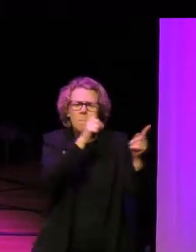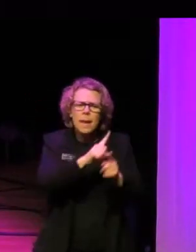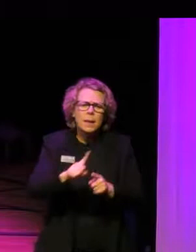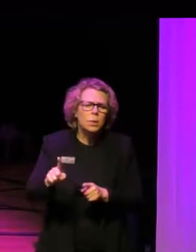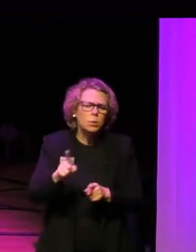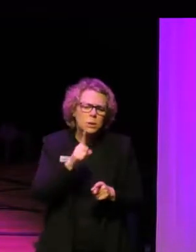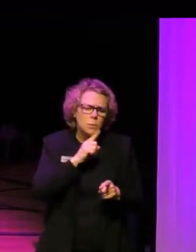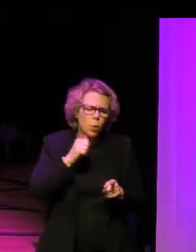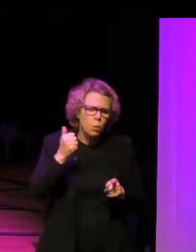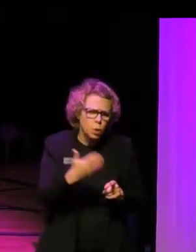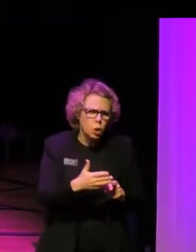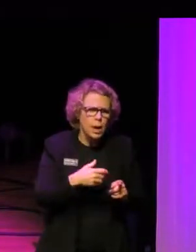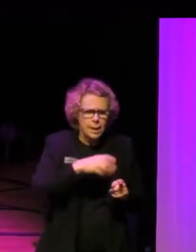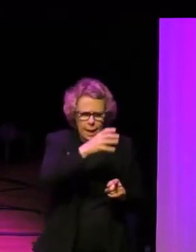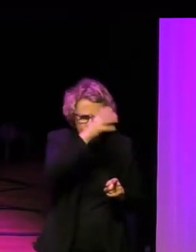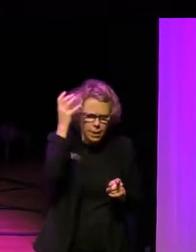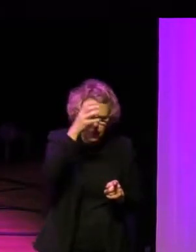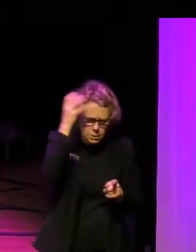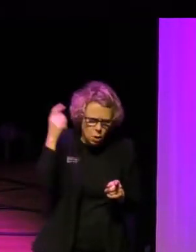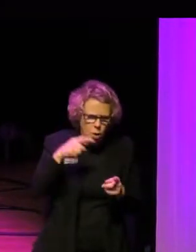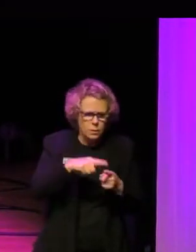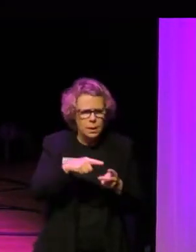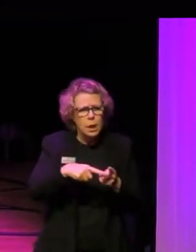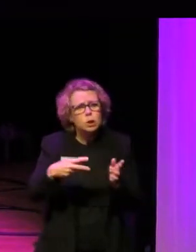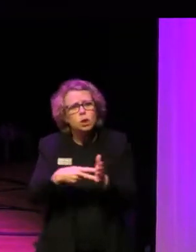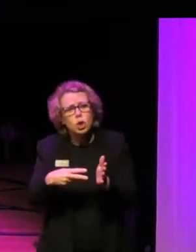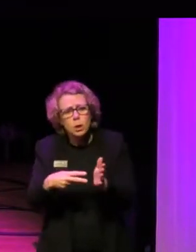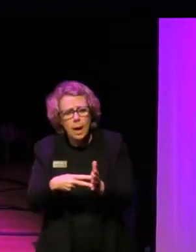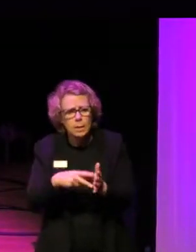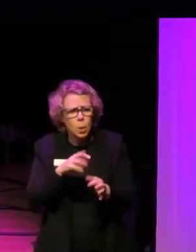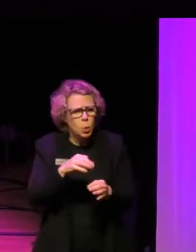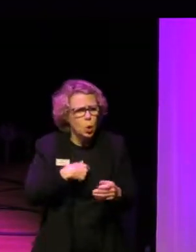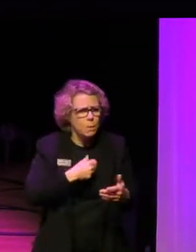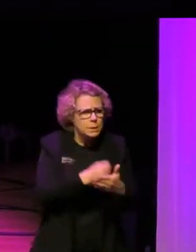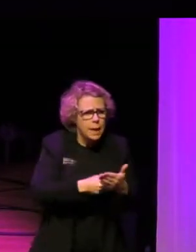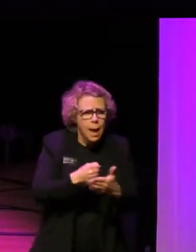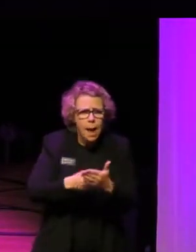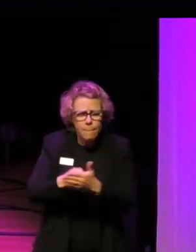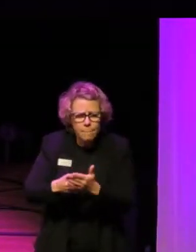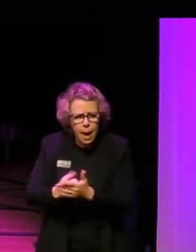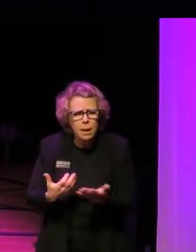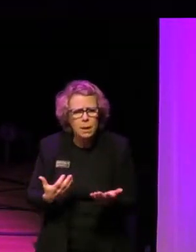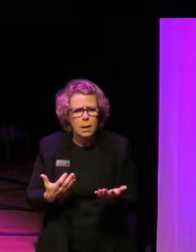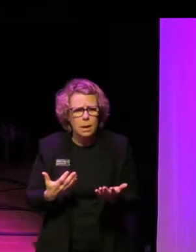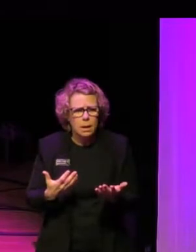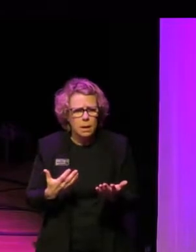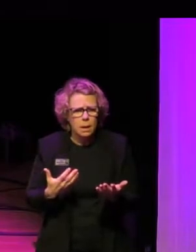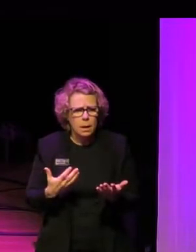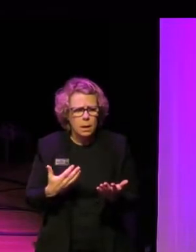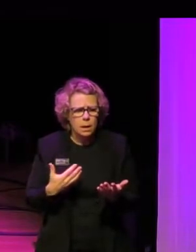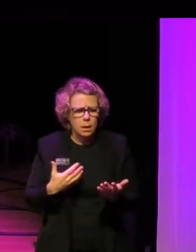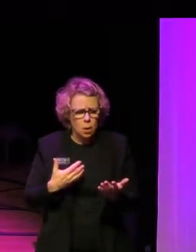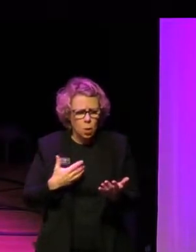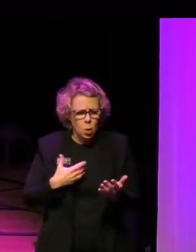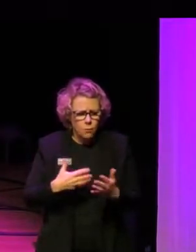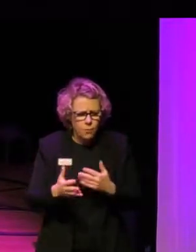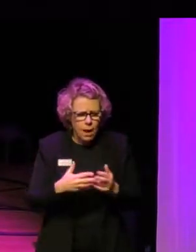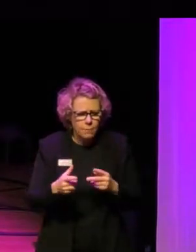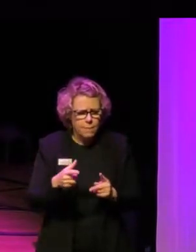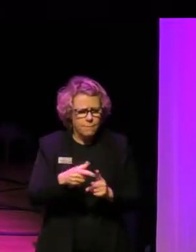in Afghanistan, Syria, etc., and say, why do people gravitate towards